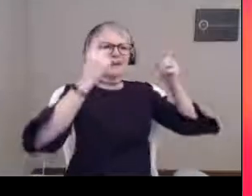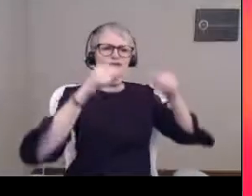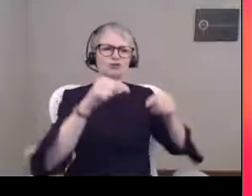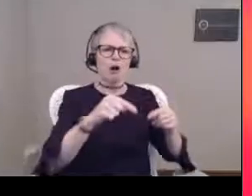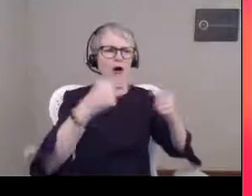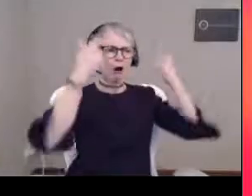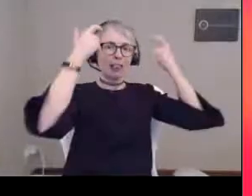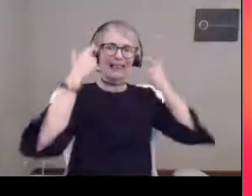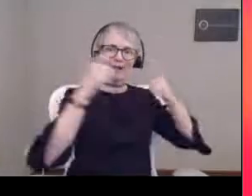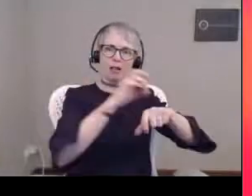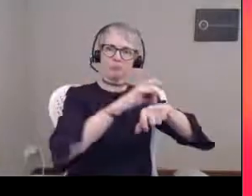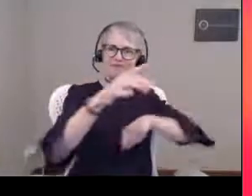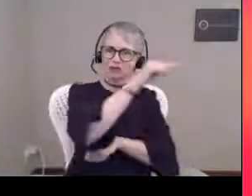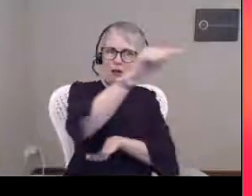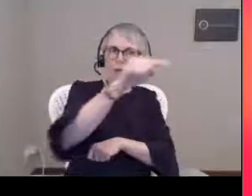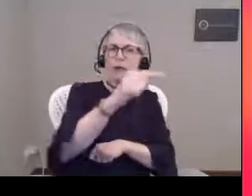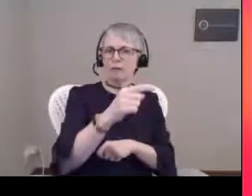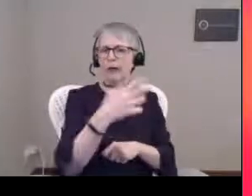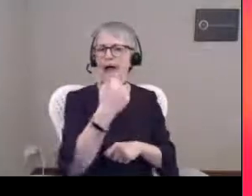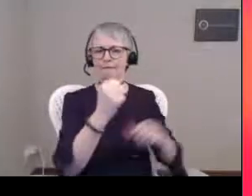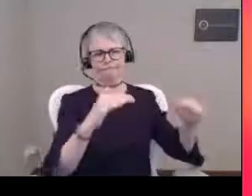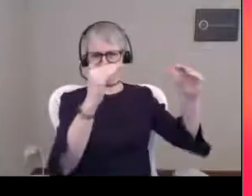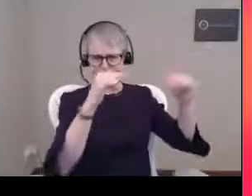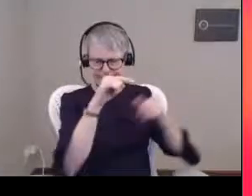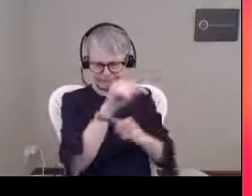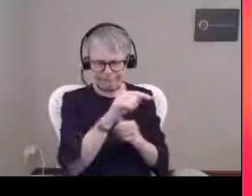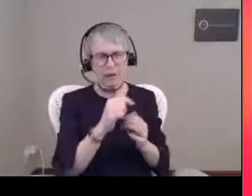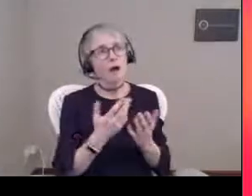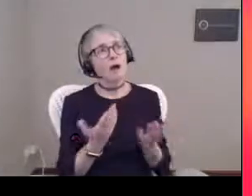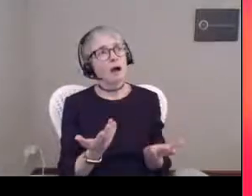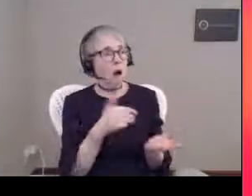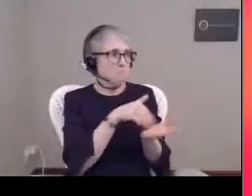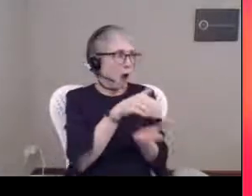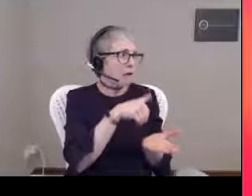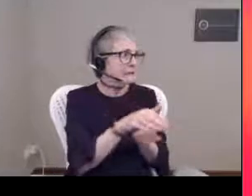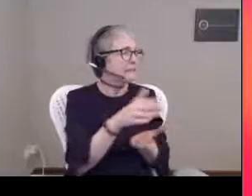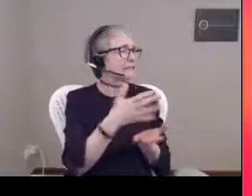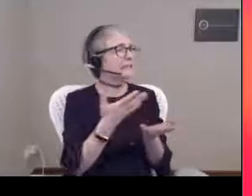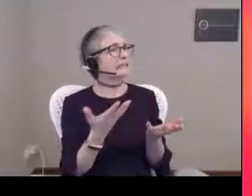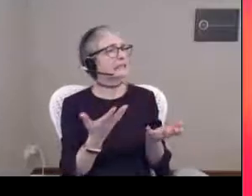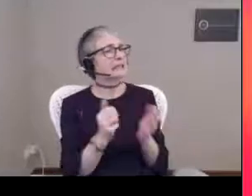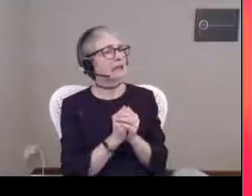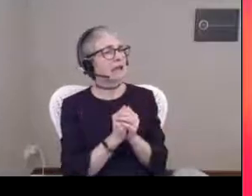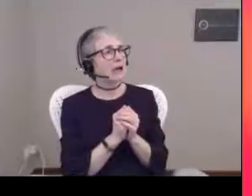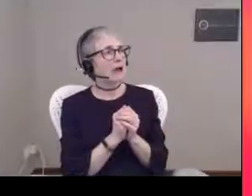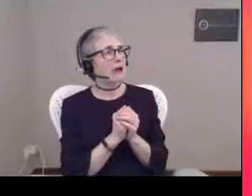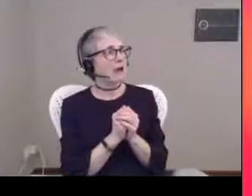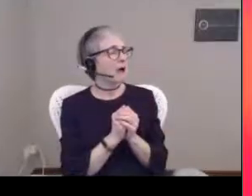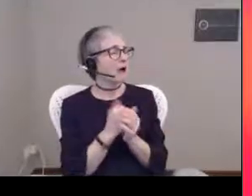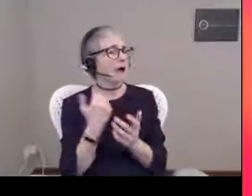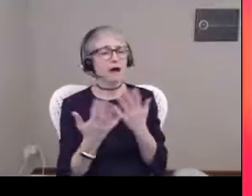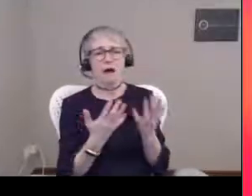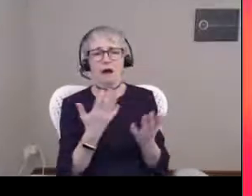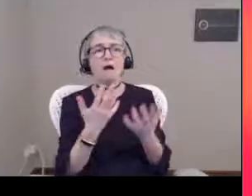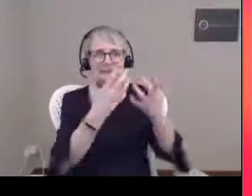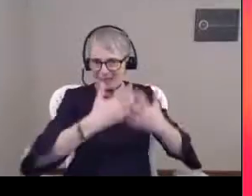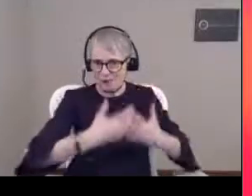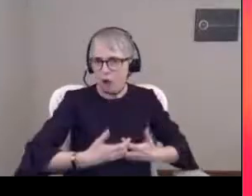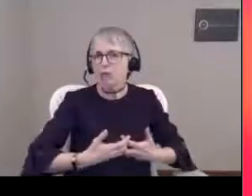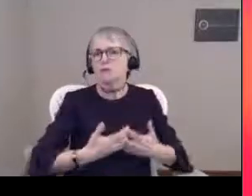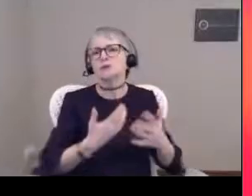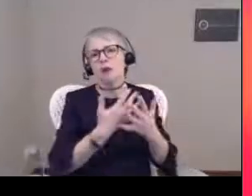well, if interested in any of those. We have marketing positions. We have a lot of technology and